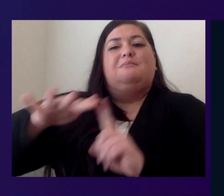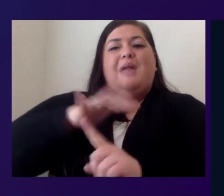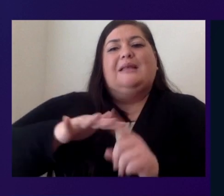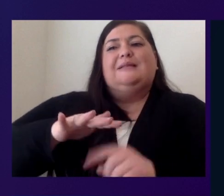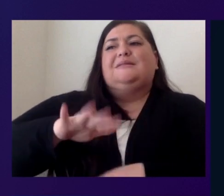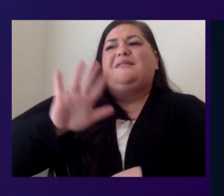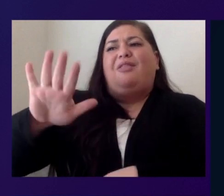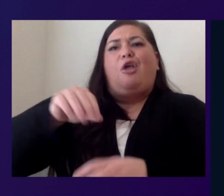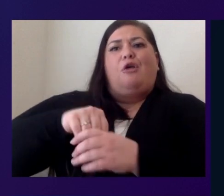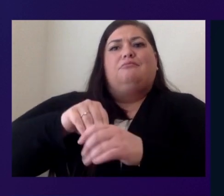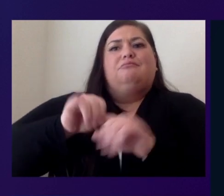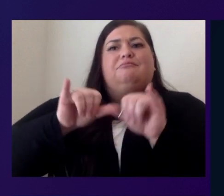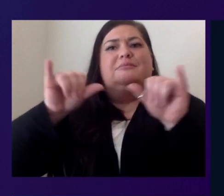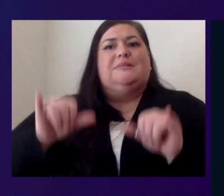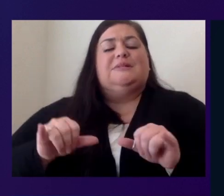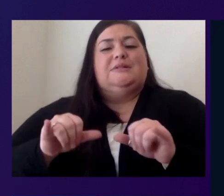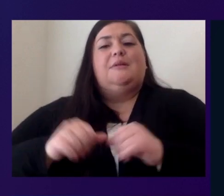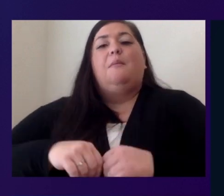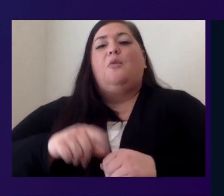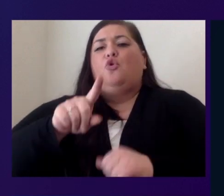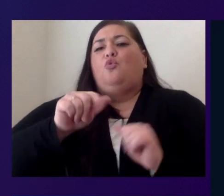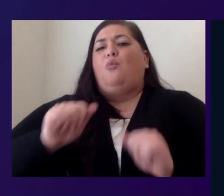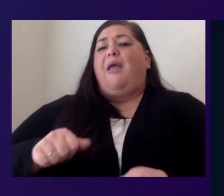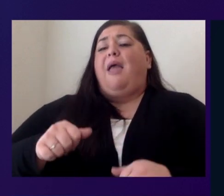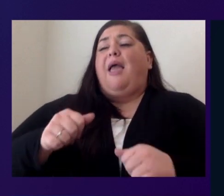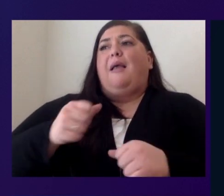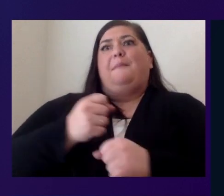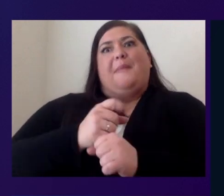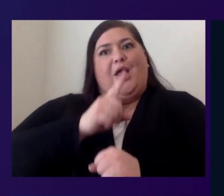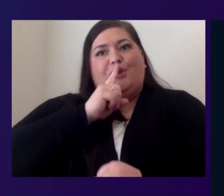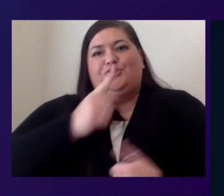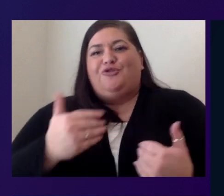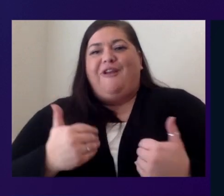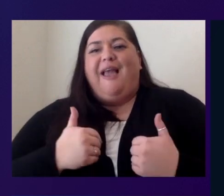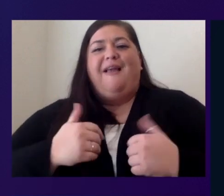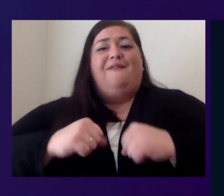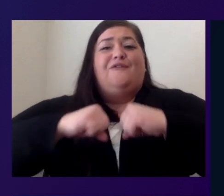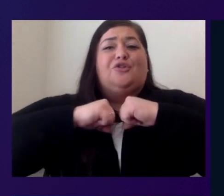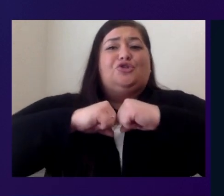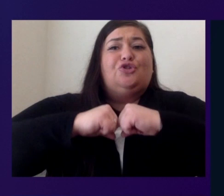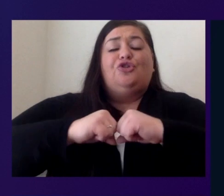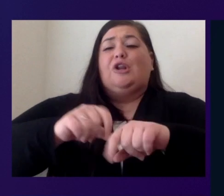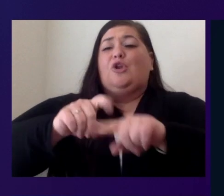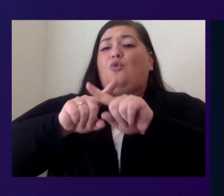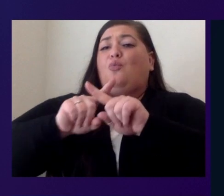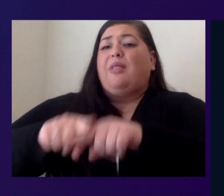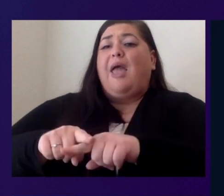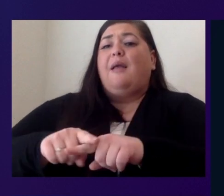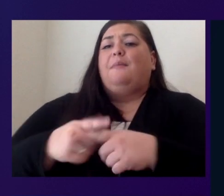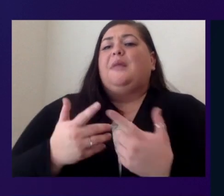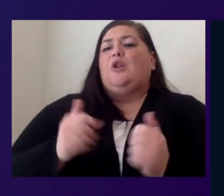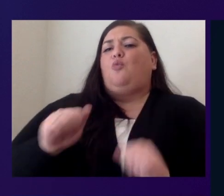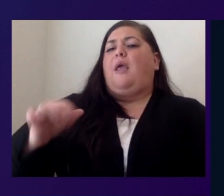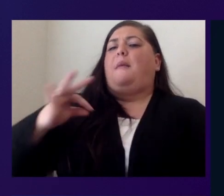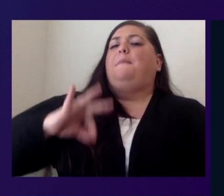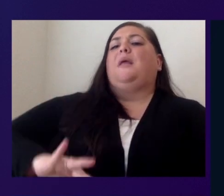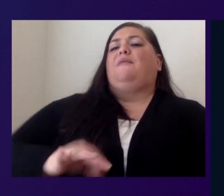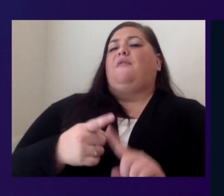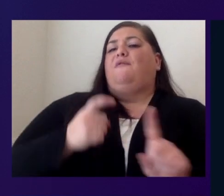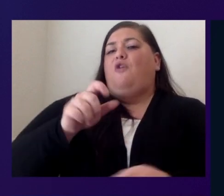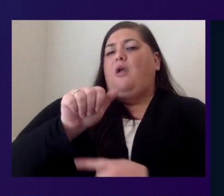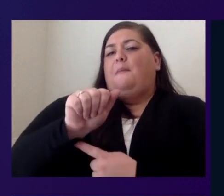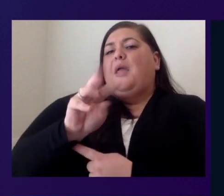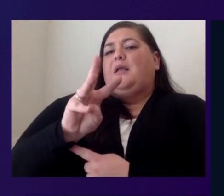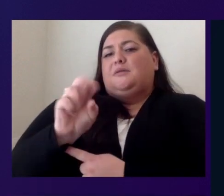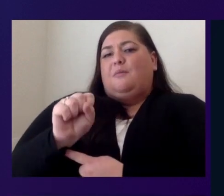enjoy the benefits such as security, reliability, scalability that you can expect from AWS. Yeah, I'm excited to